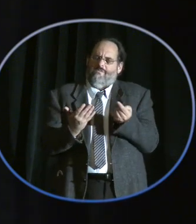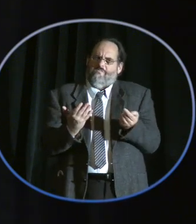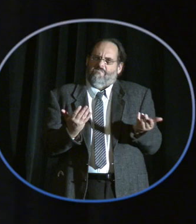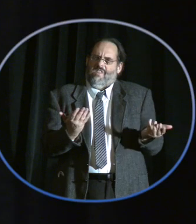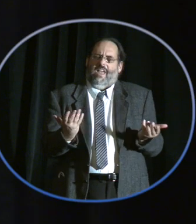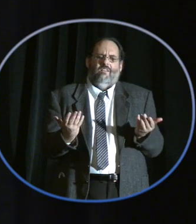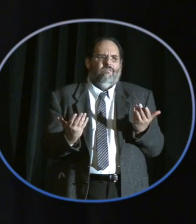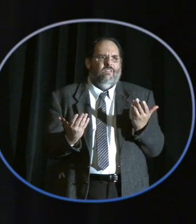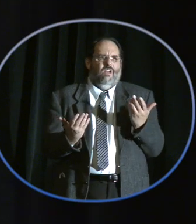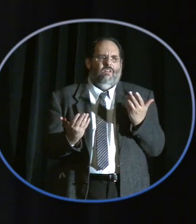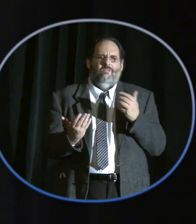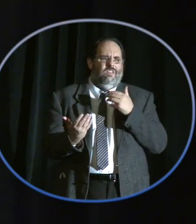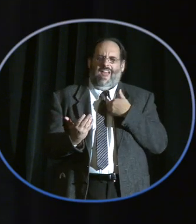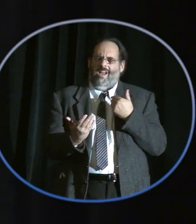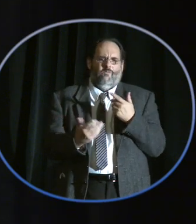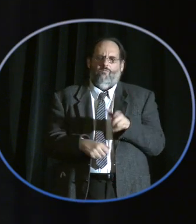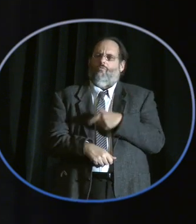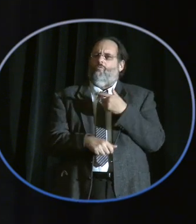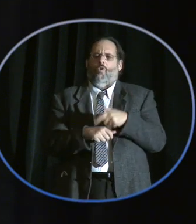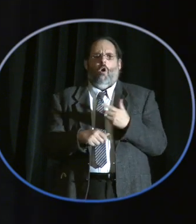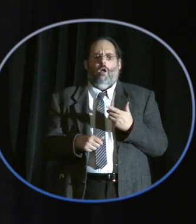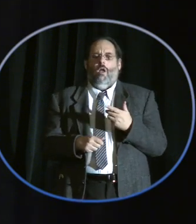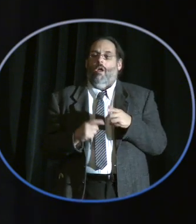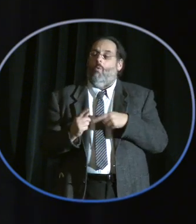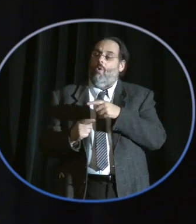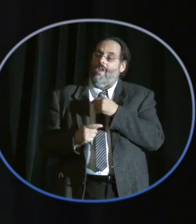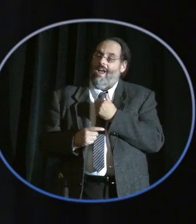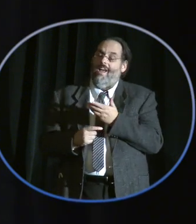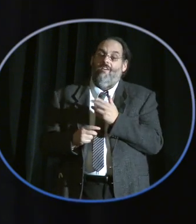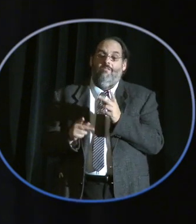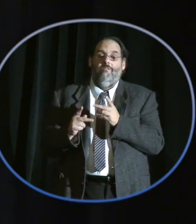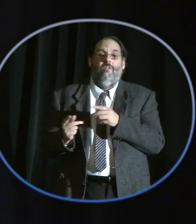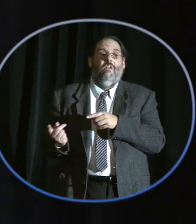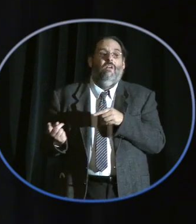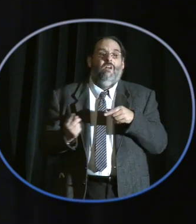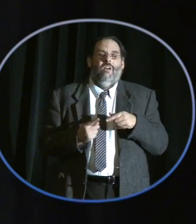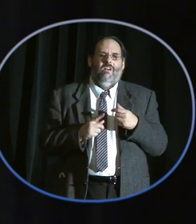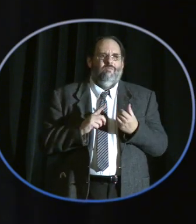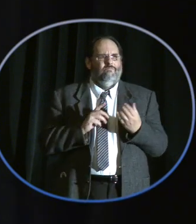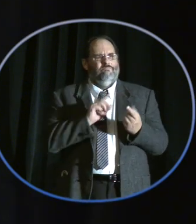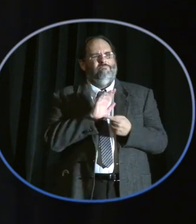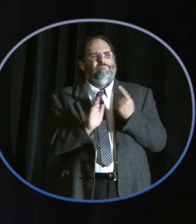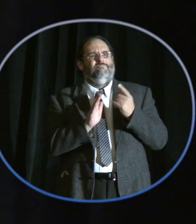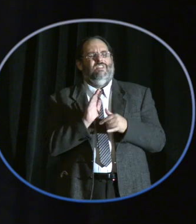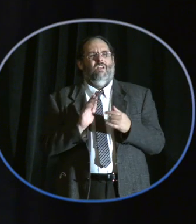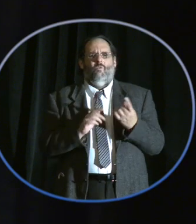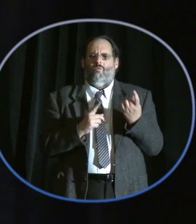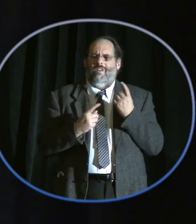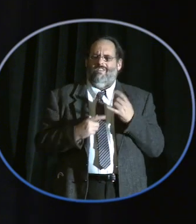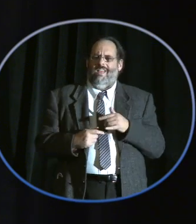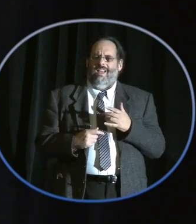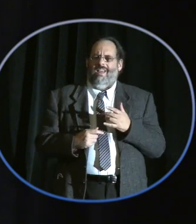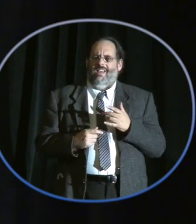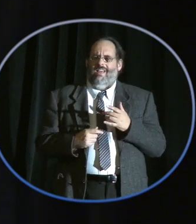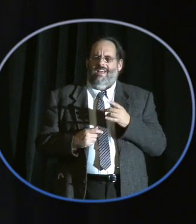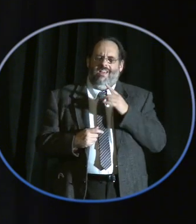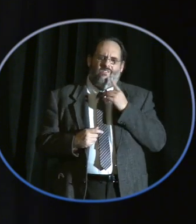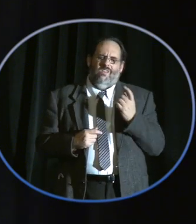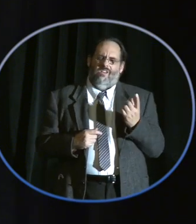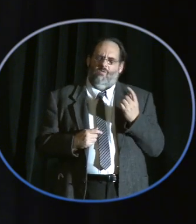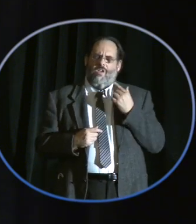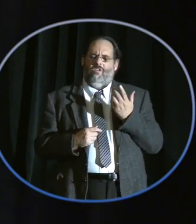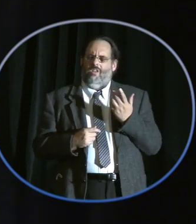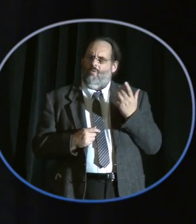they've been ignored for far too long. And when you have folks that come and attack that or question that, they're really